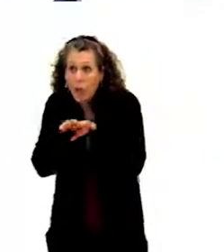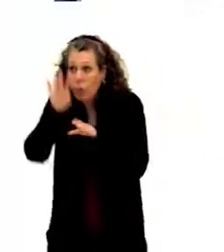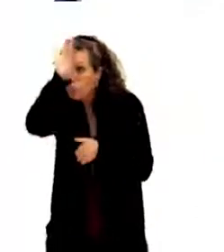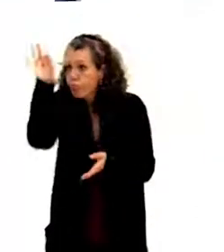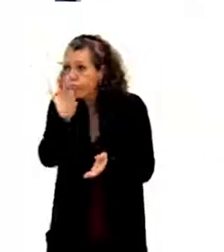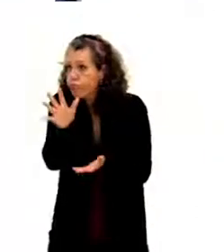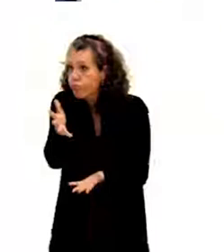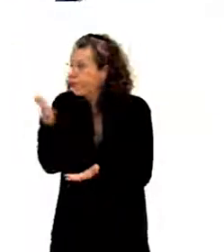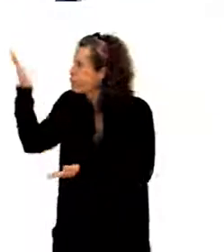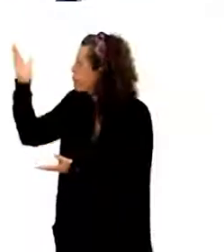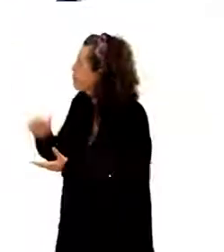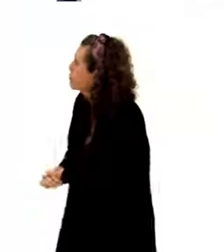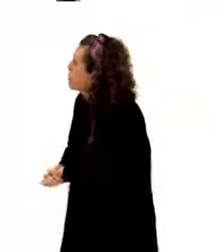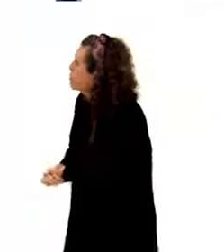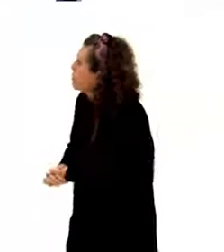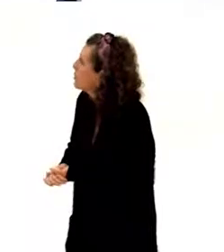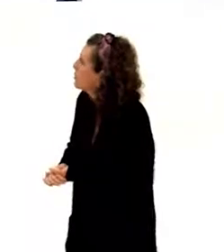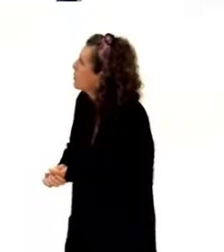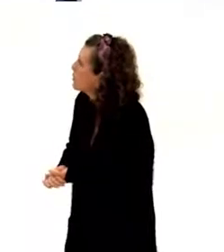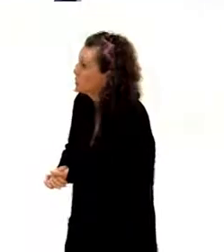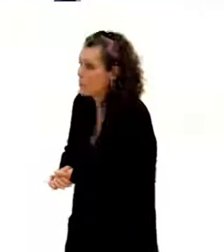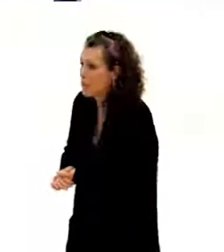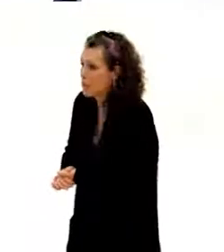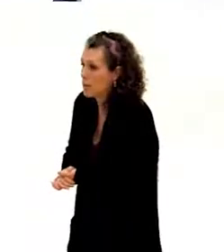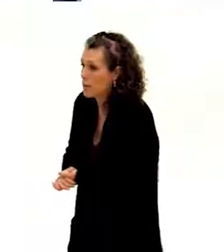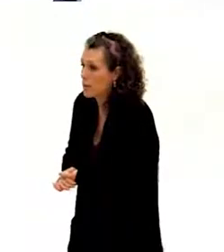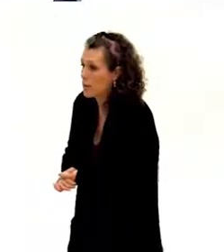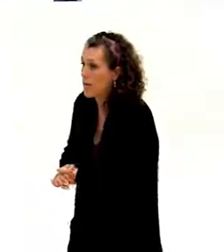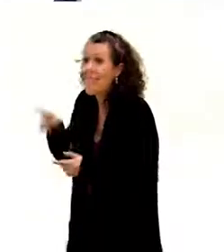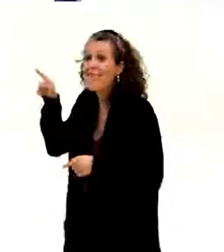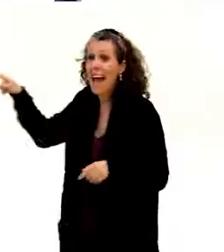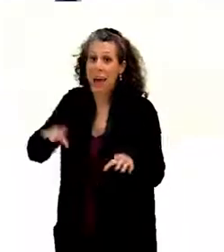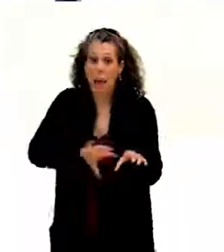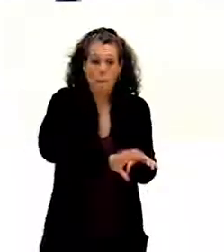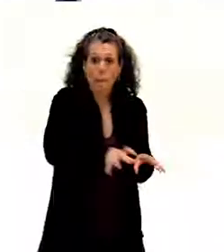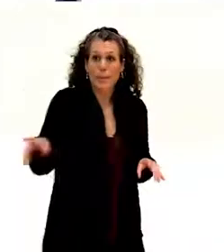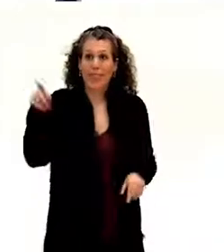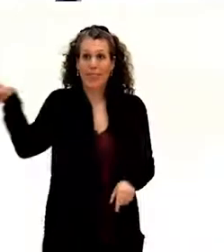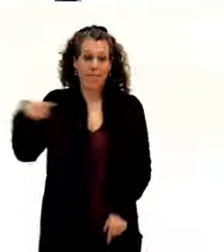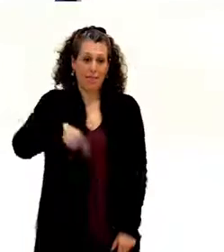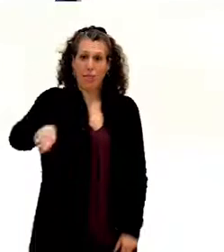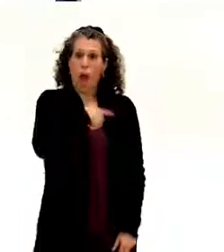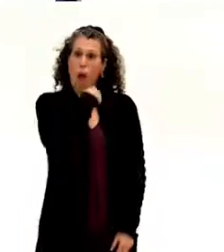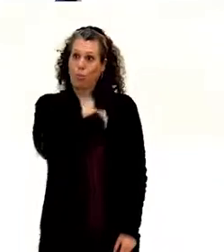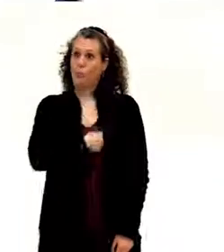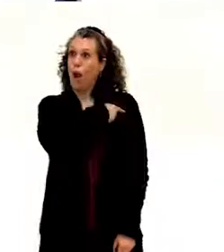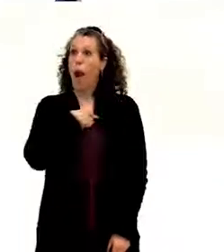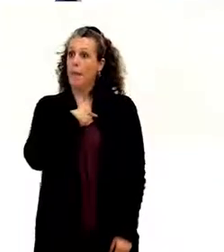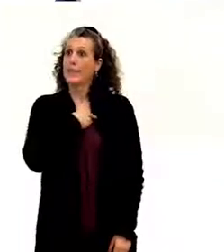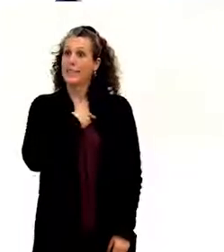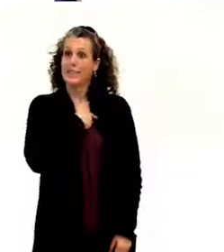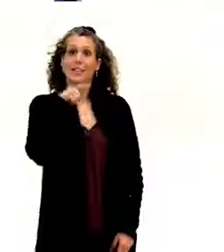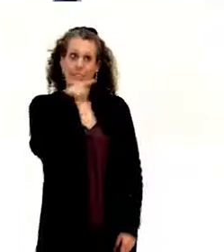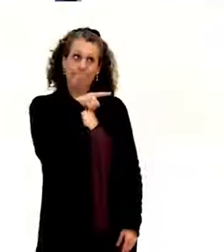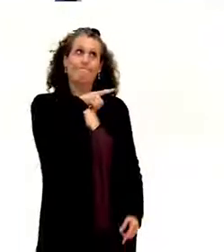we come into the proper auditing of the promise of the member states to adhere to the convention and also to